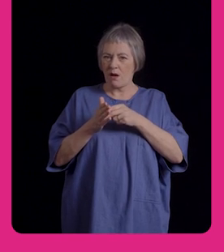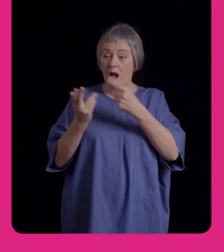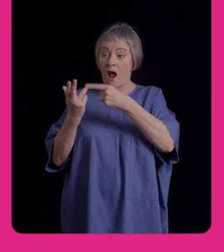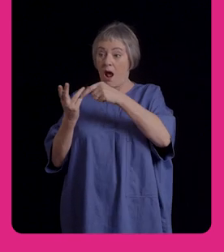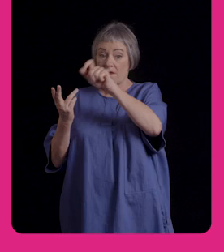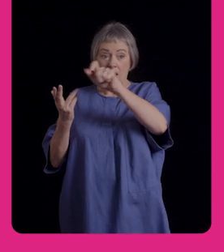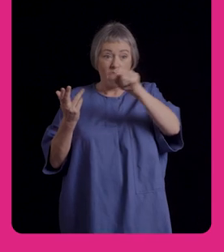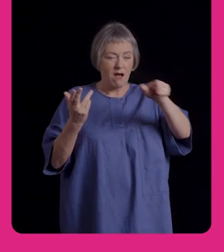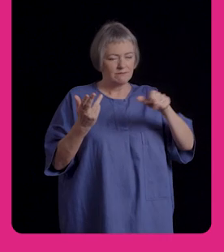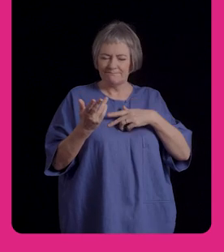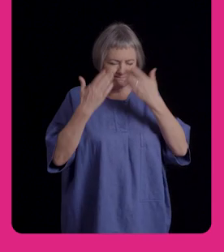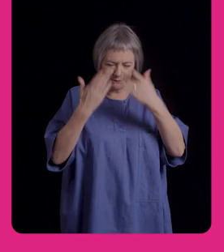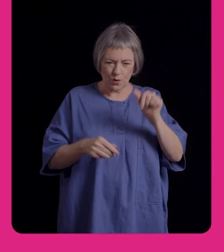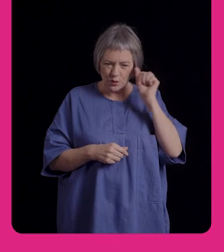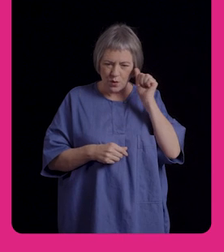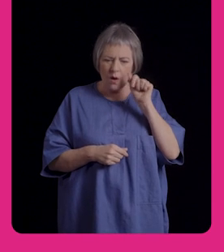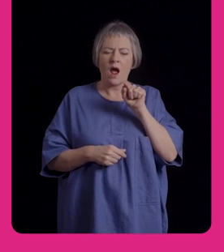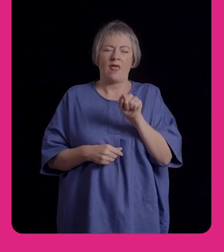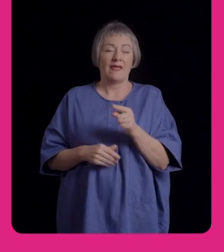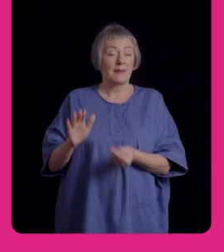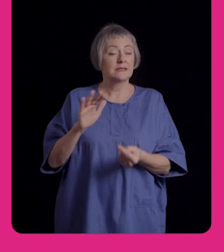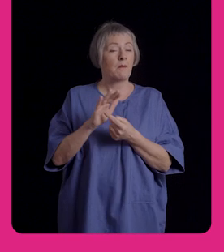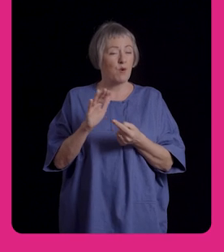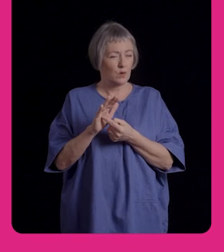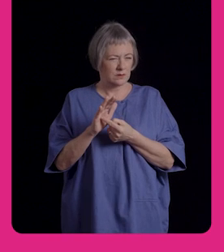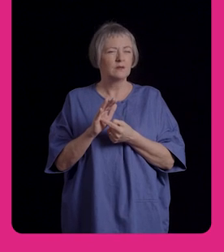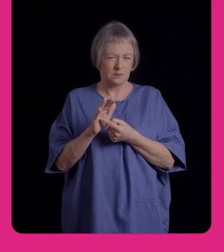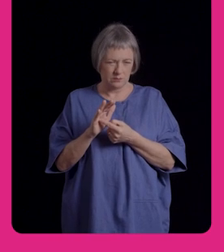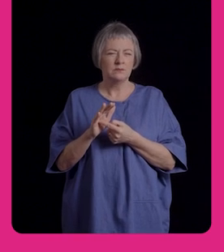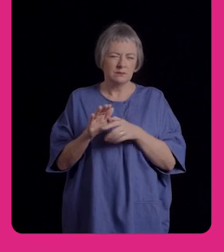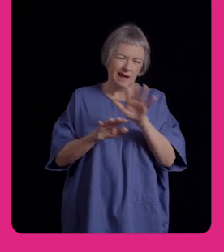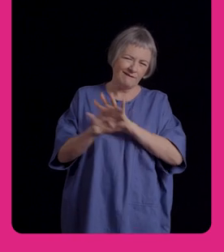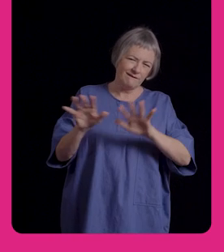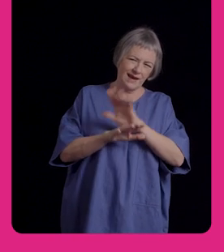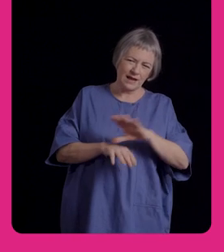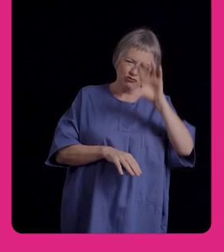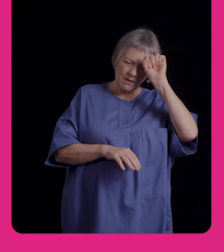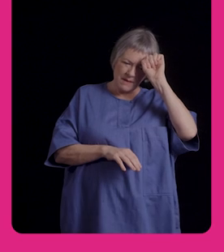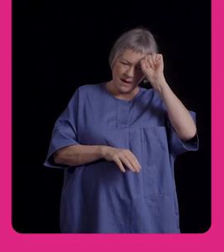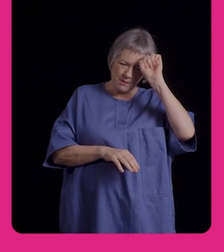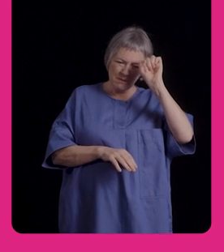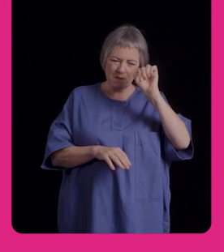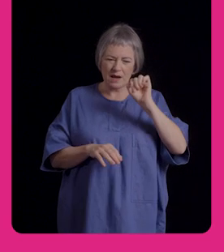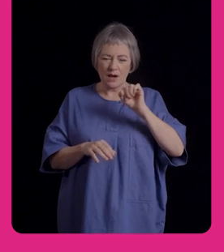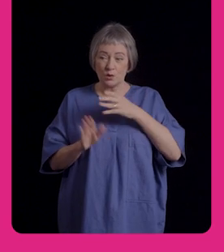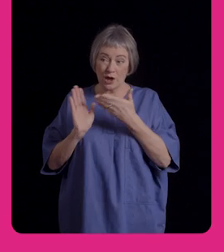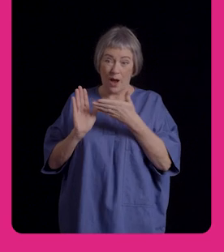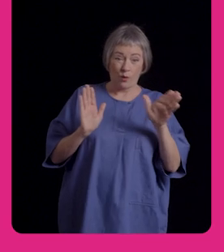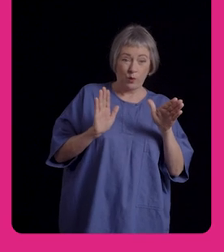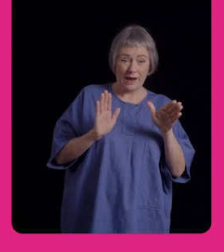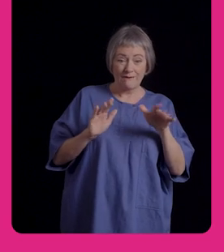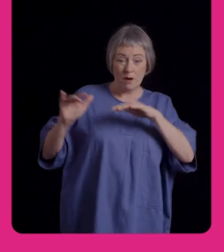don't. This one's important, I think. Yeah. I vaguely remember this one. We should get aboard and away from the